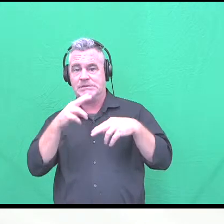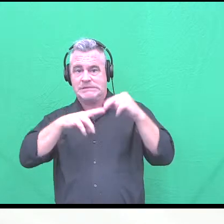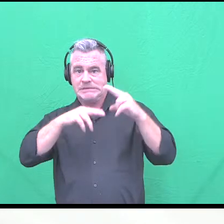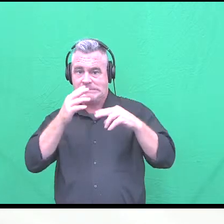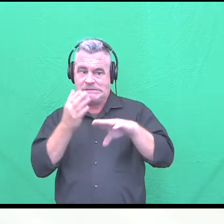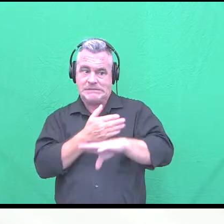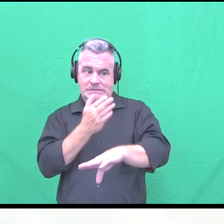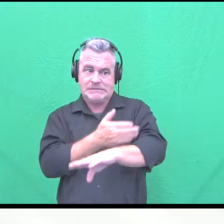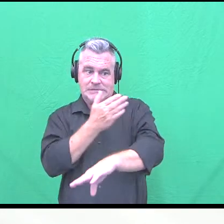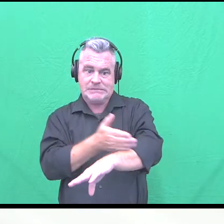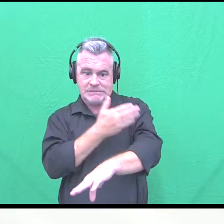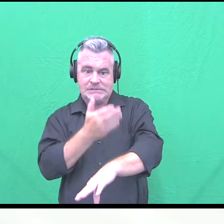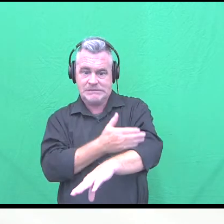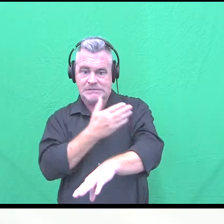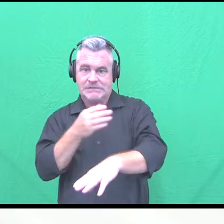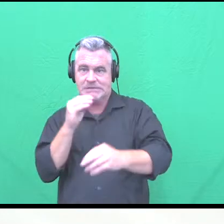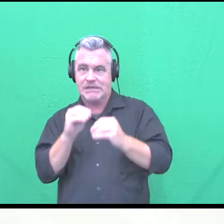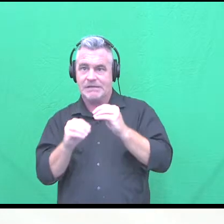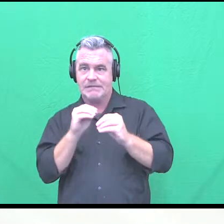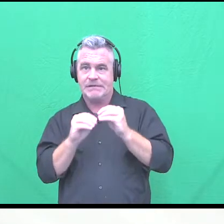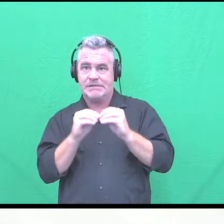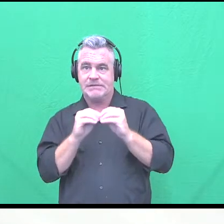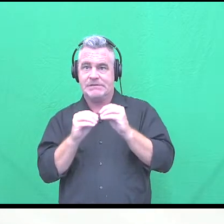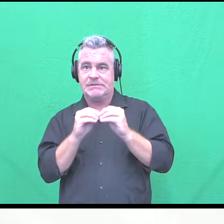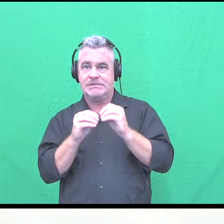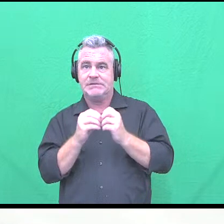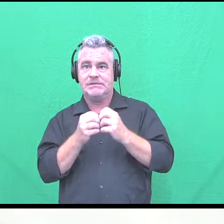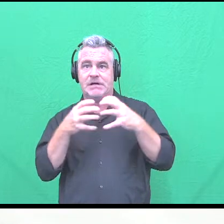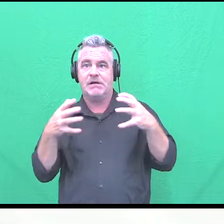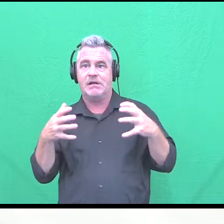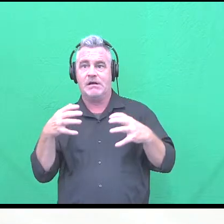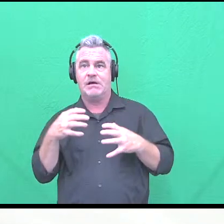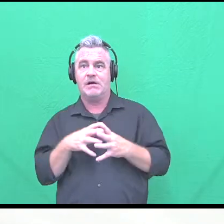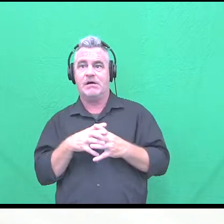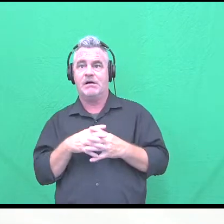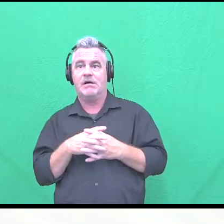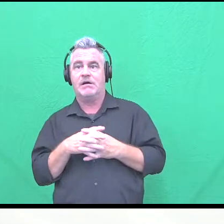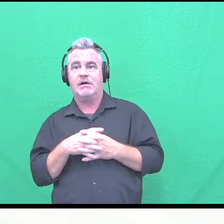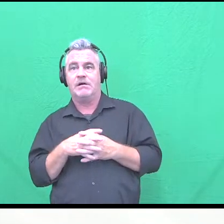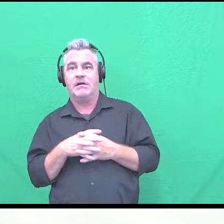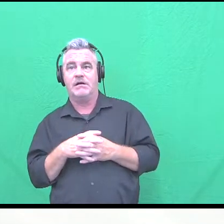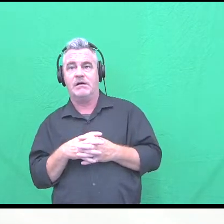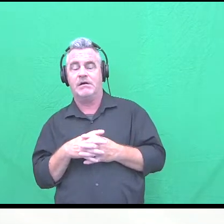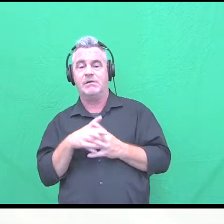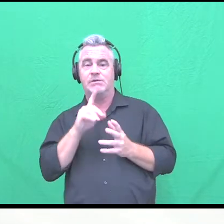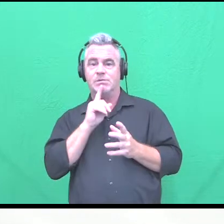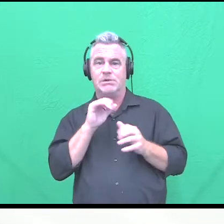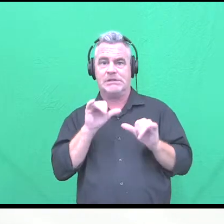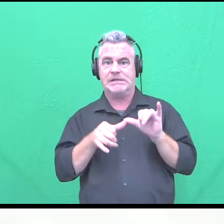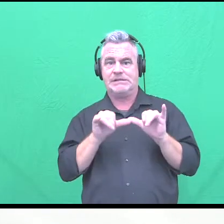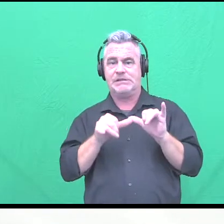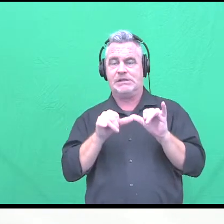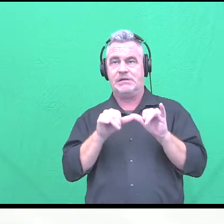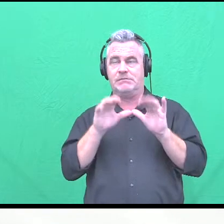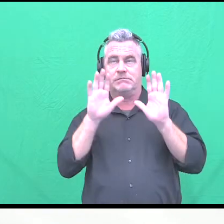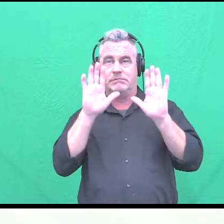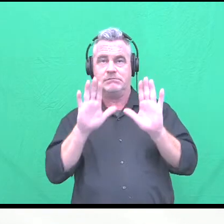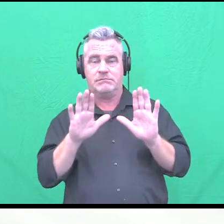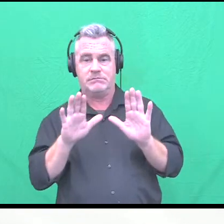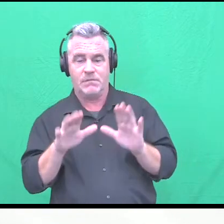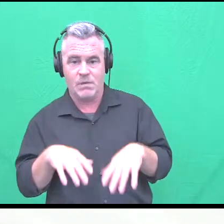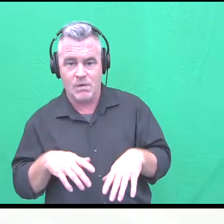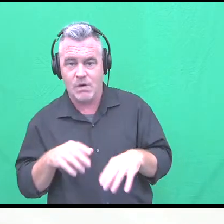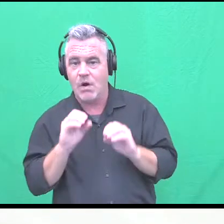reconstruction and regrading of much of the property as an engineering marvel, really what they did there, had no